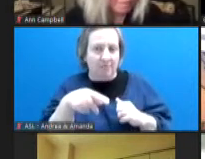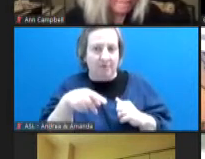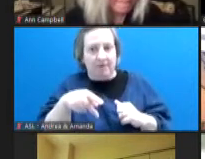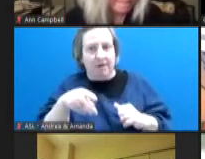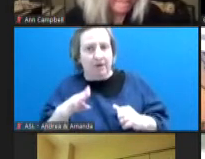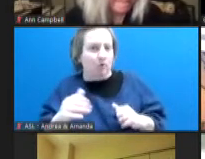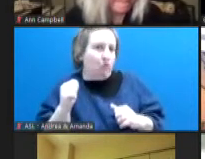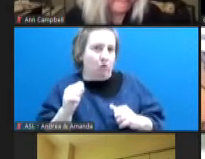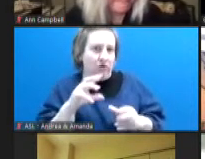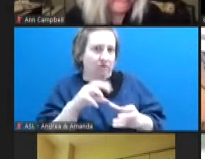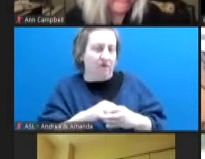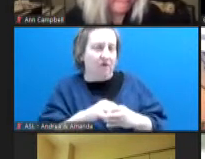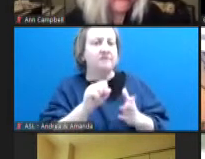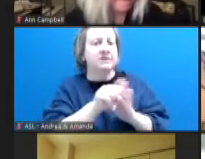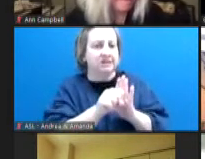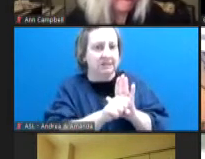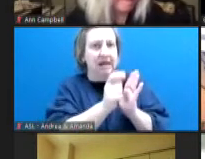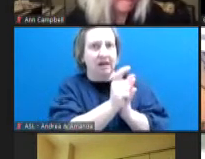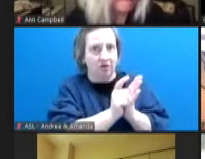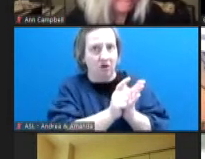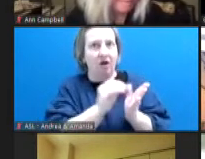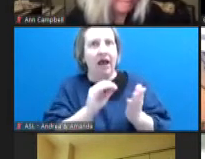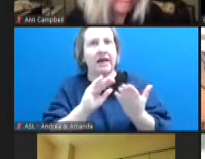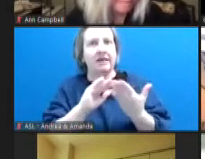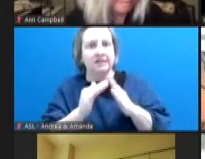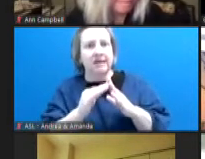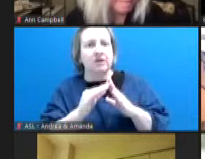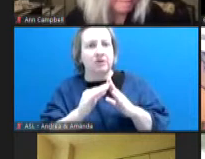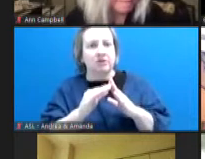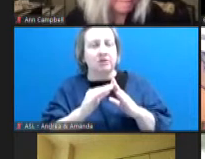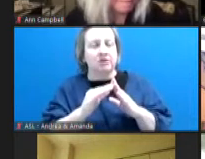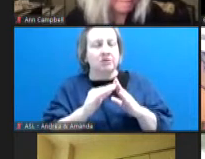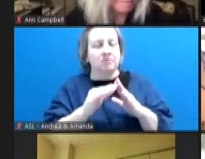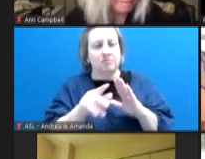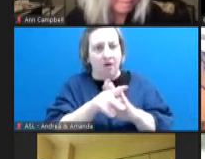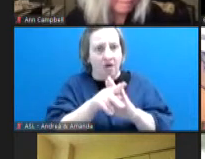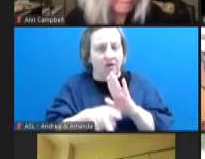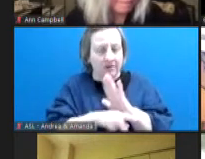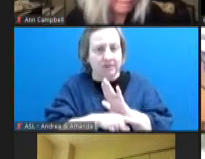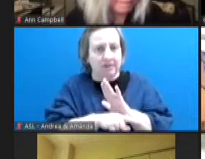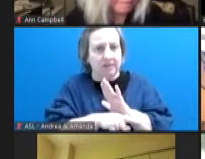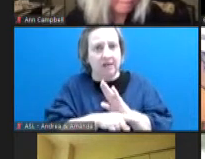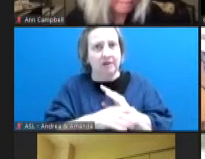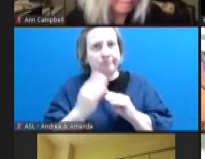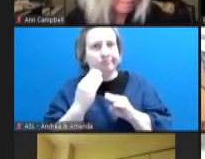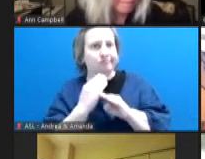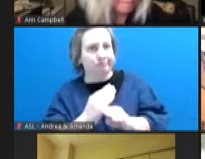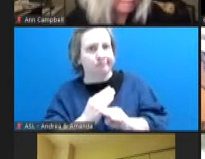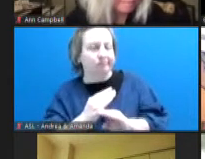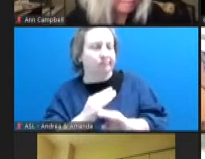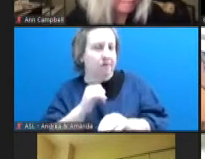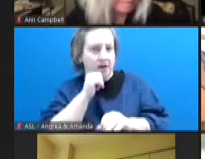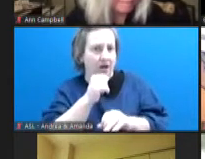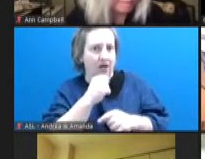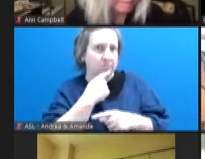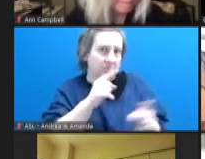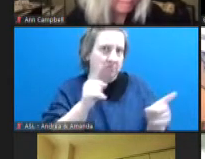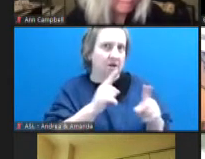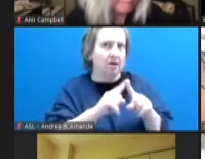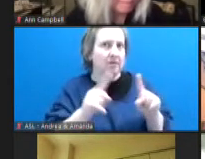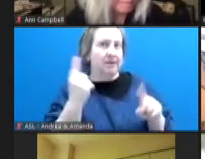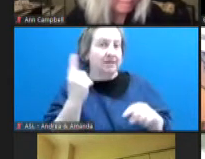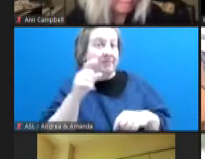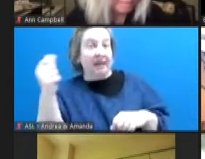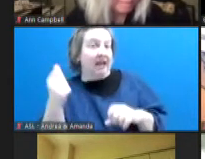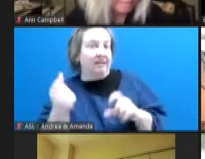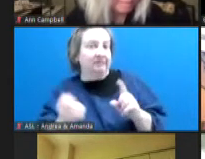There's state law and city sanctuary city policy that would prohibit that. But if it's something else, then I'm going far afield,